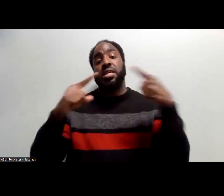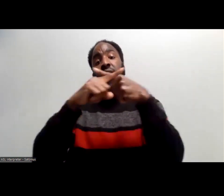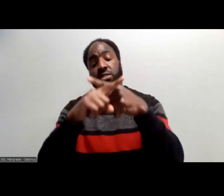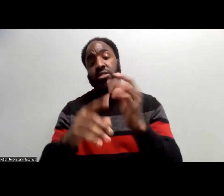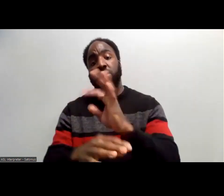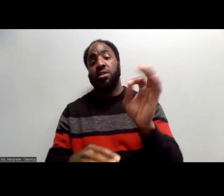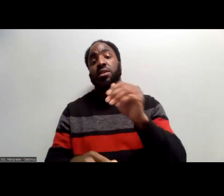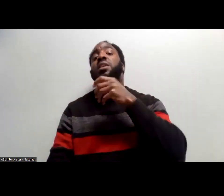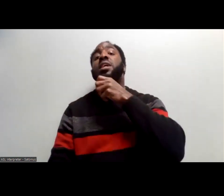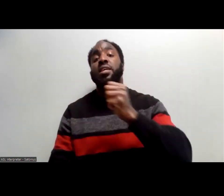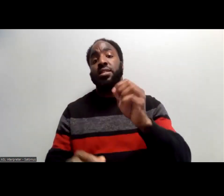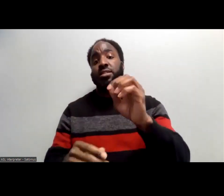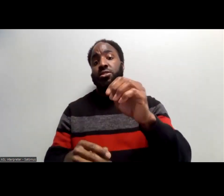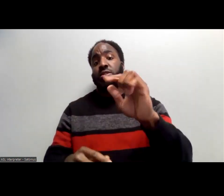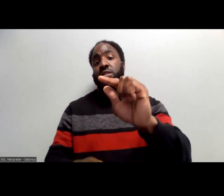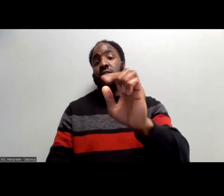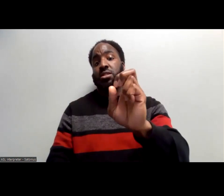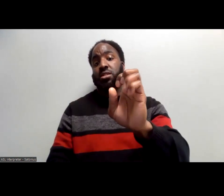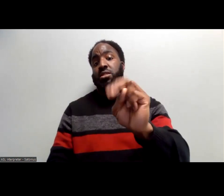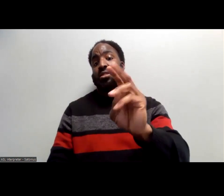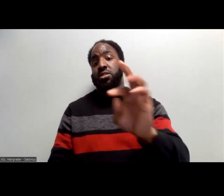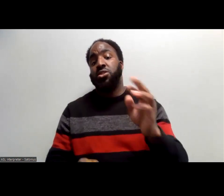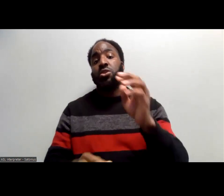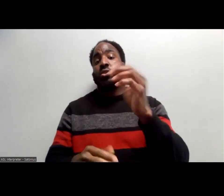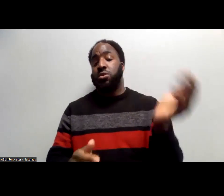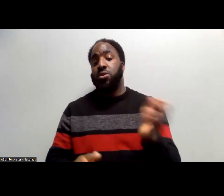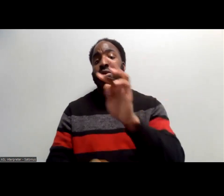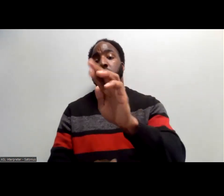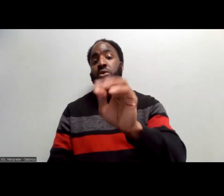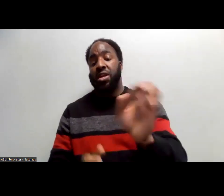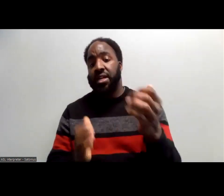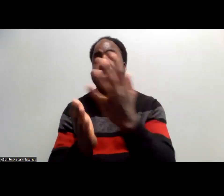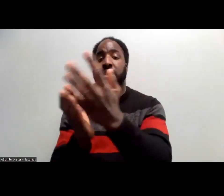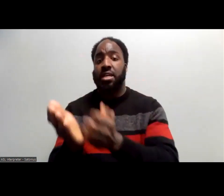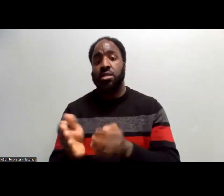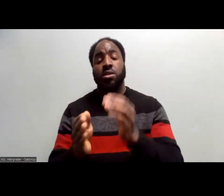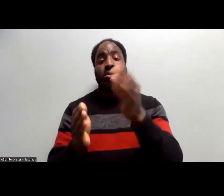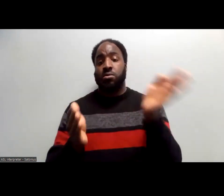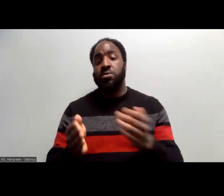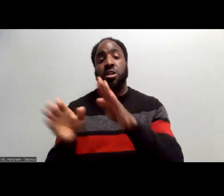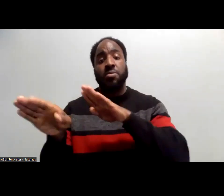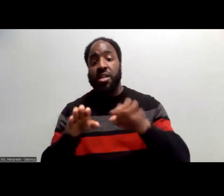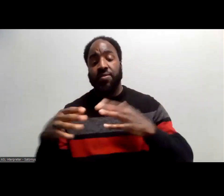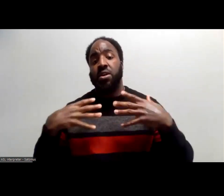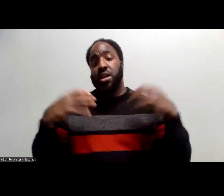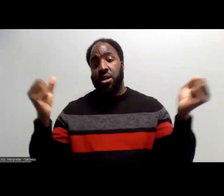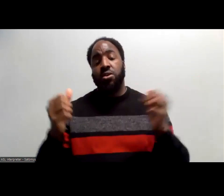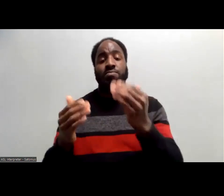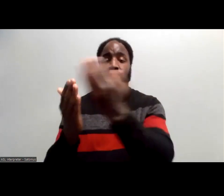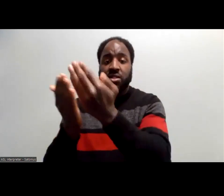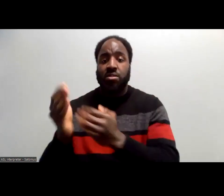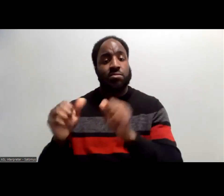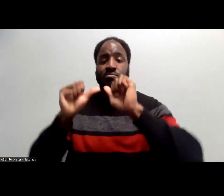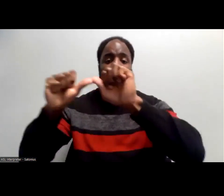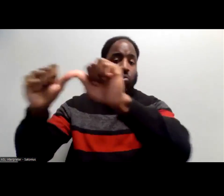gender, race, income, behavioral health. The list goes on.